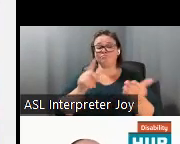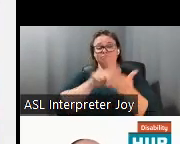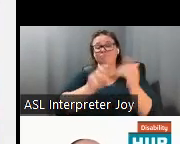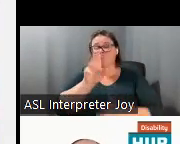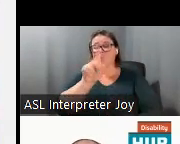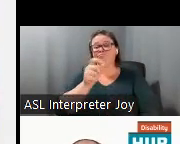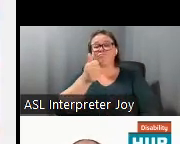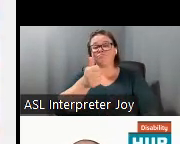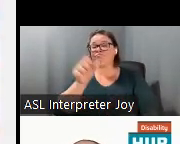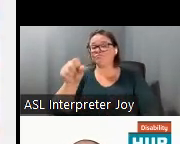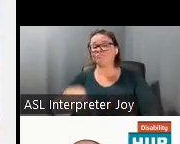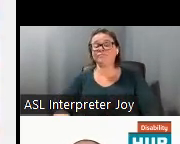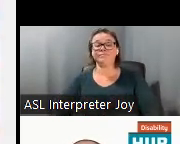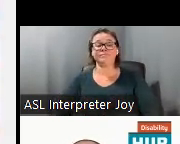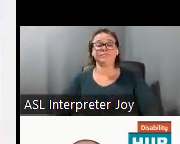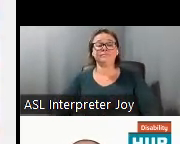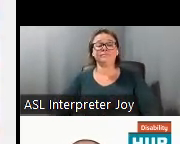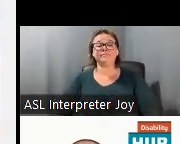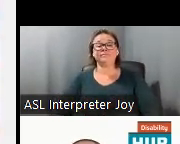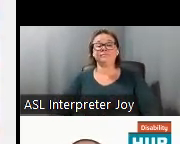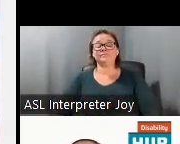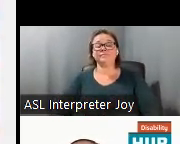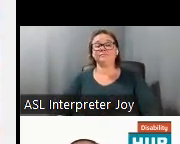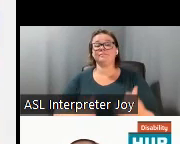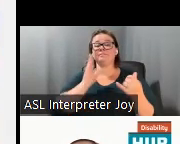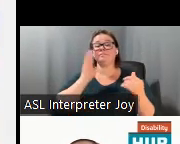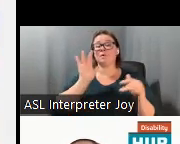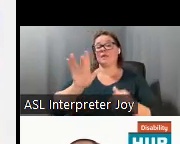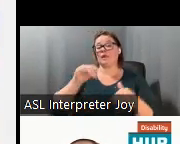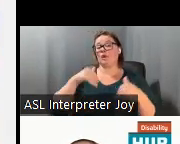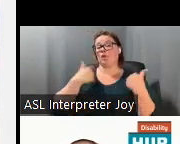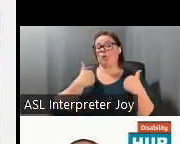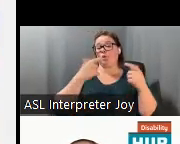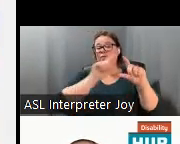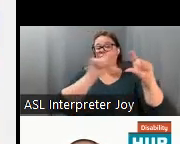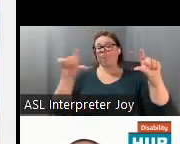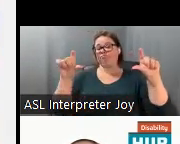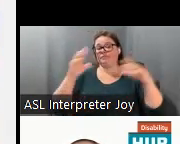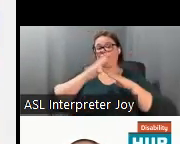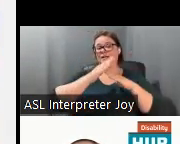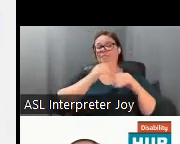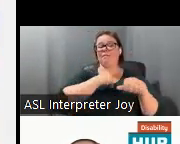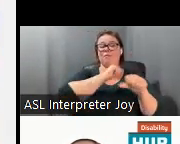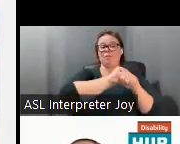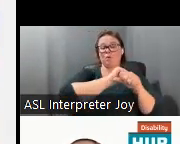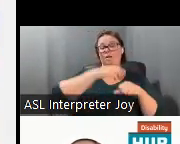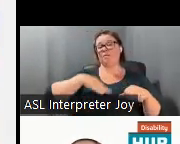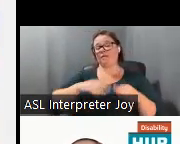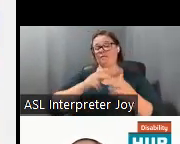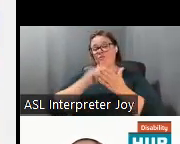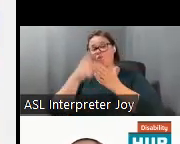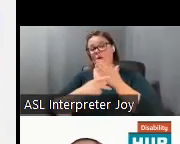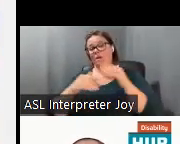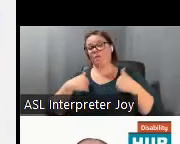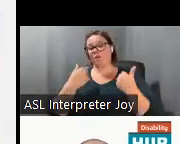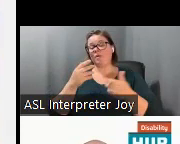Um, to start with, we're going to go to the youth tab. So up here, there's work and benefits, programs, youth, and